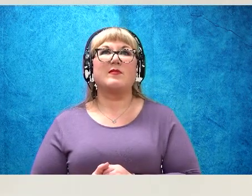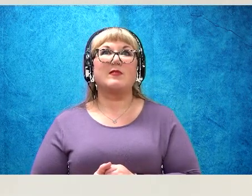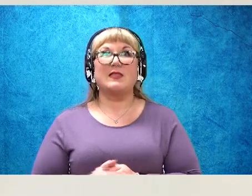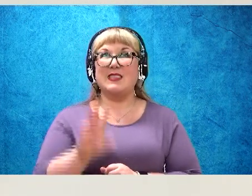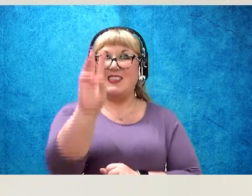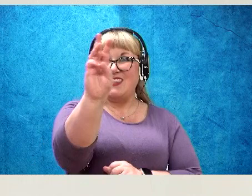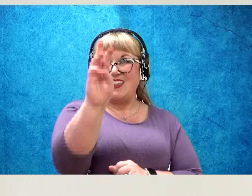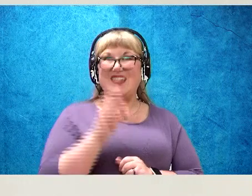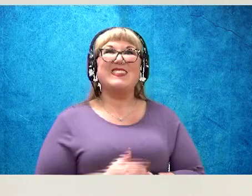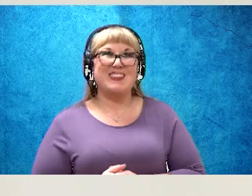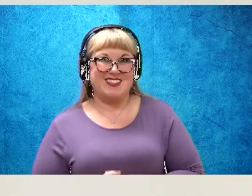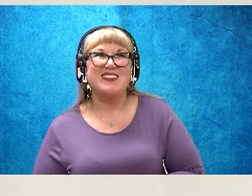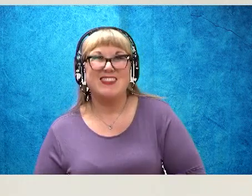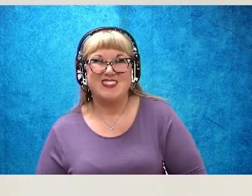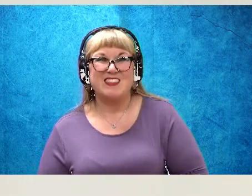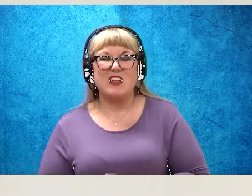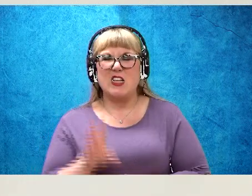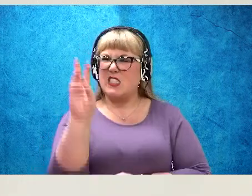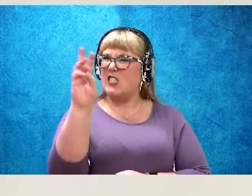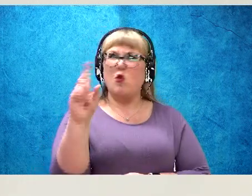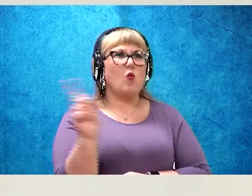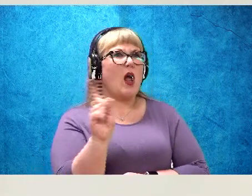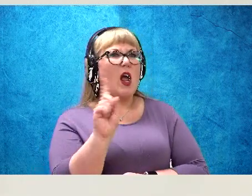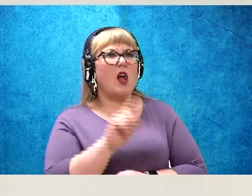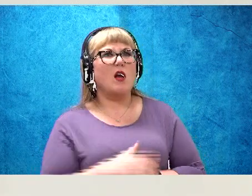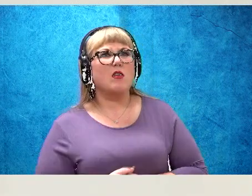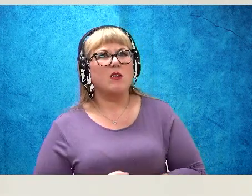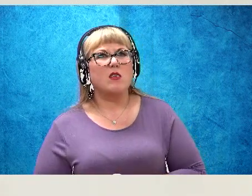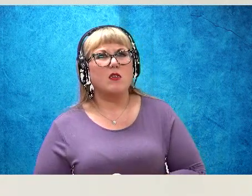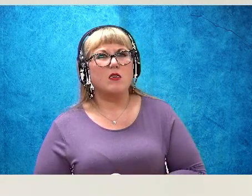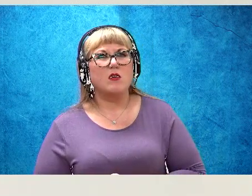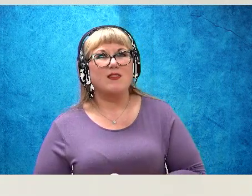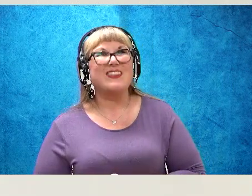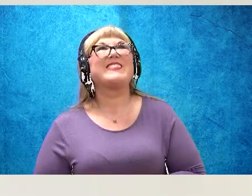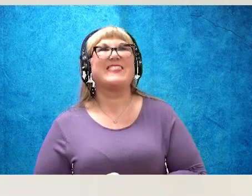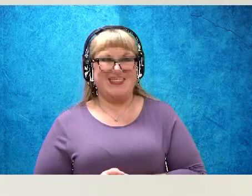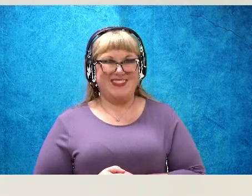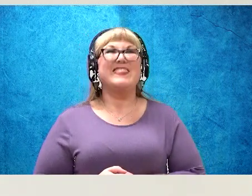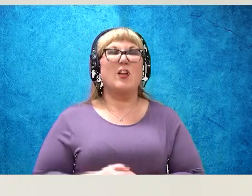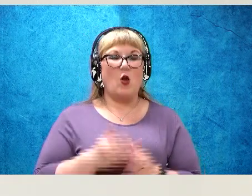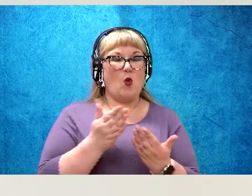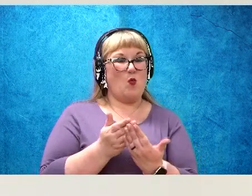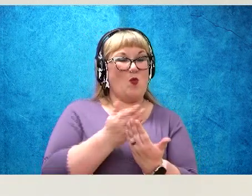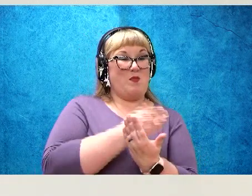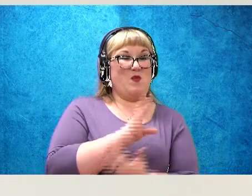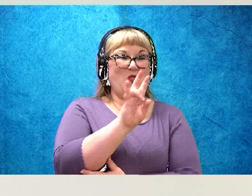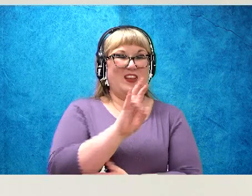6. Very good. So let's put 6 right before the 7.